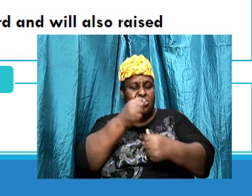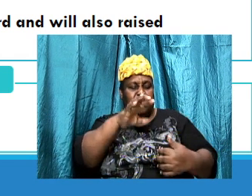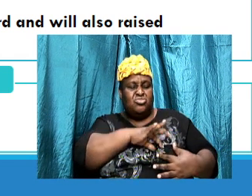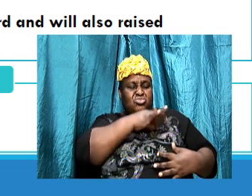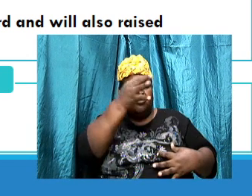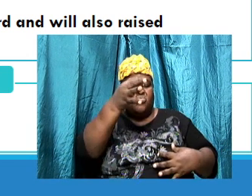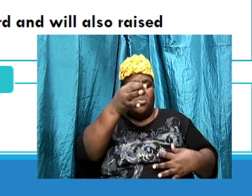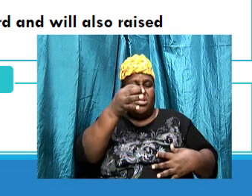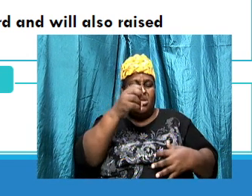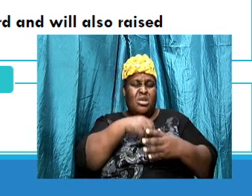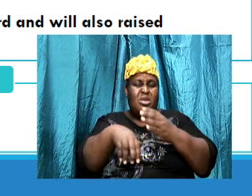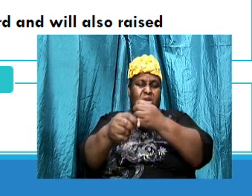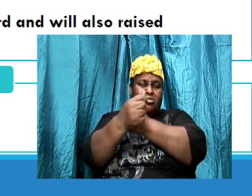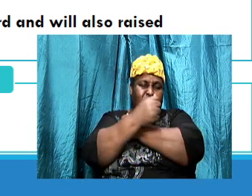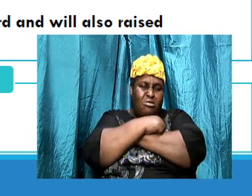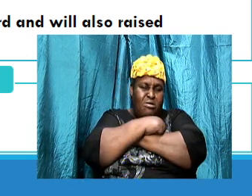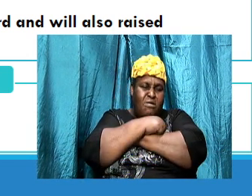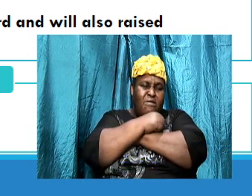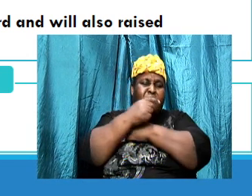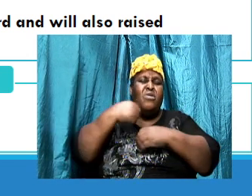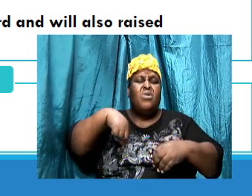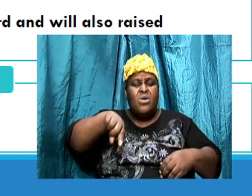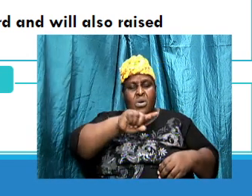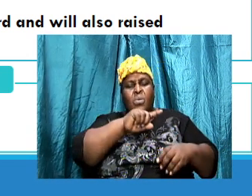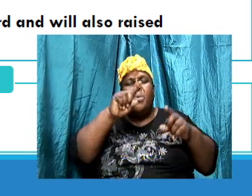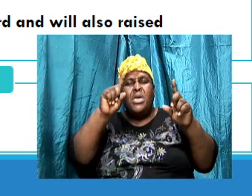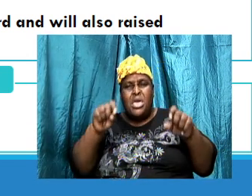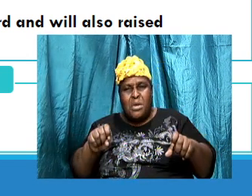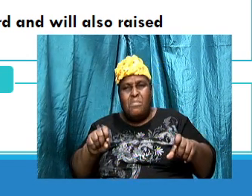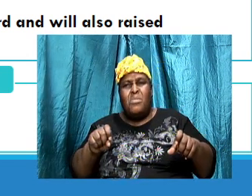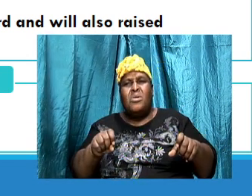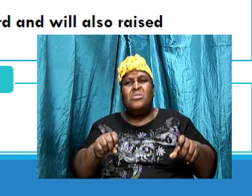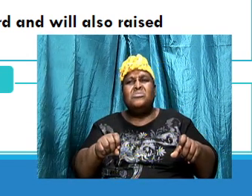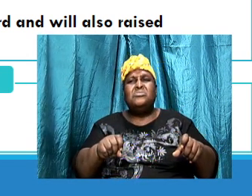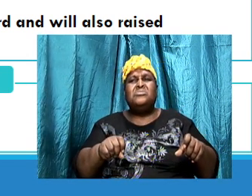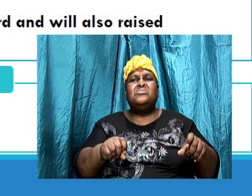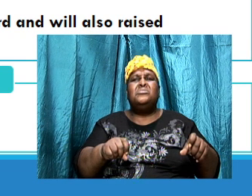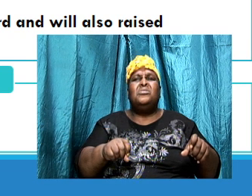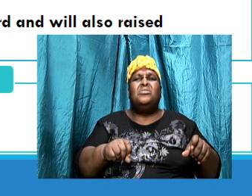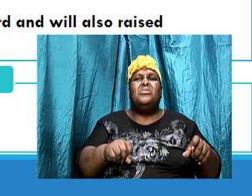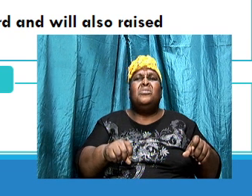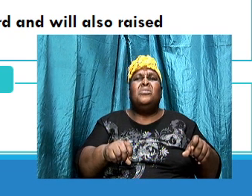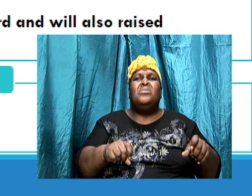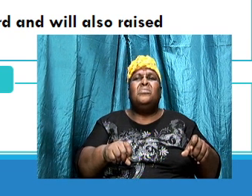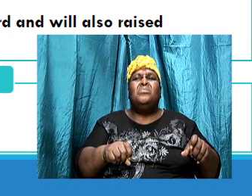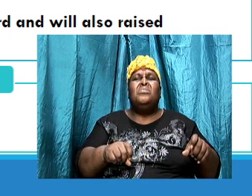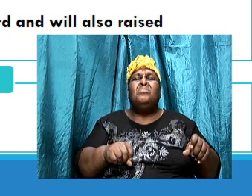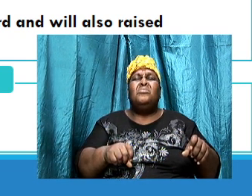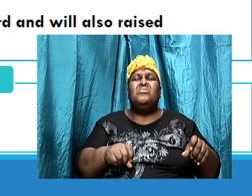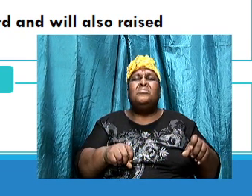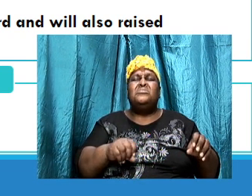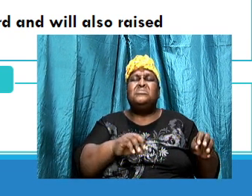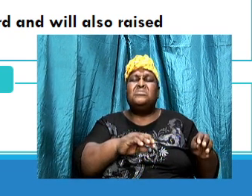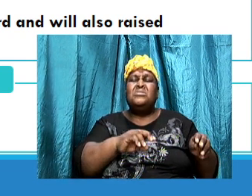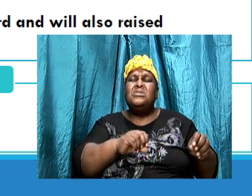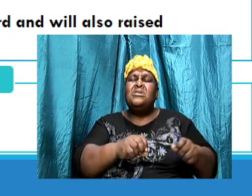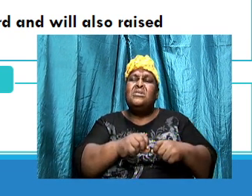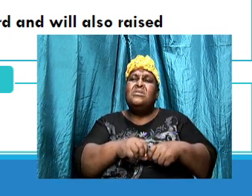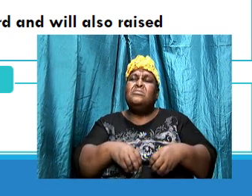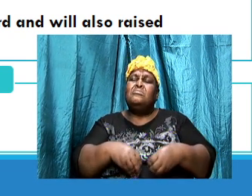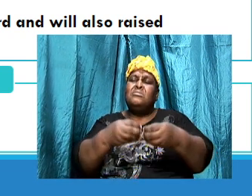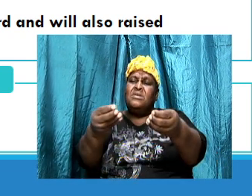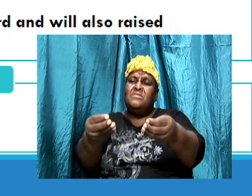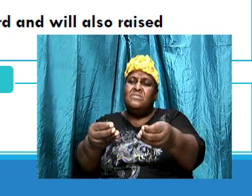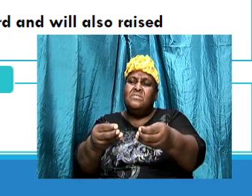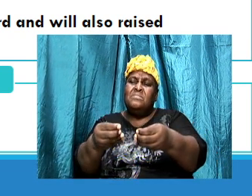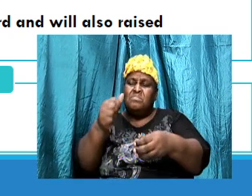in love that you should actually turn somebody over to Satan, so that his spirit shall be saved. When you look at it